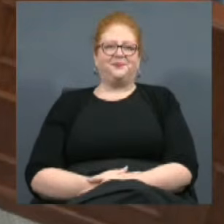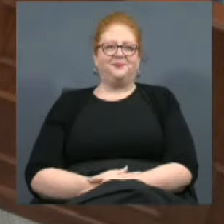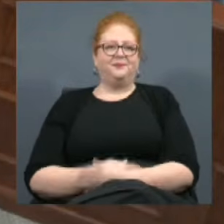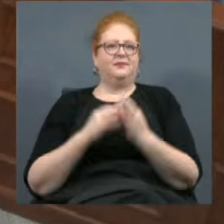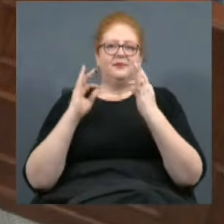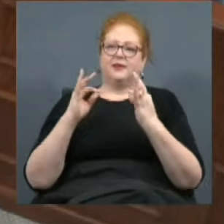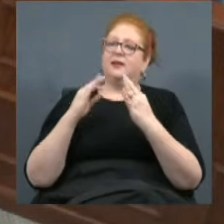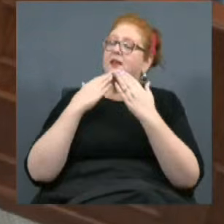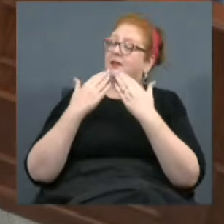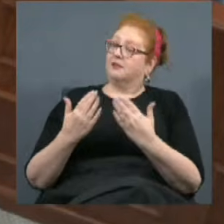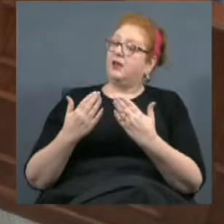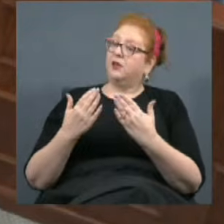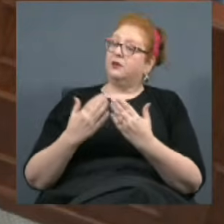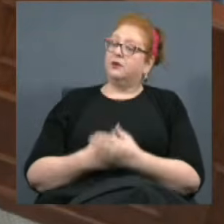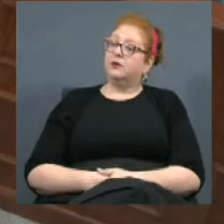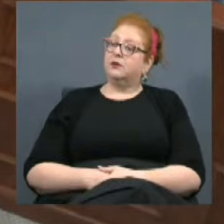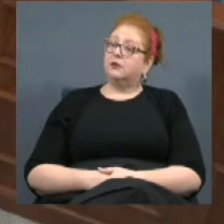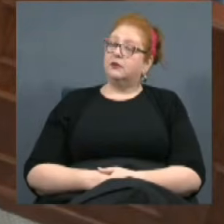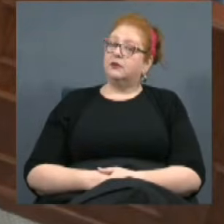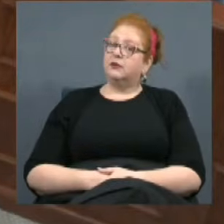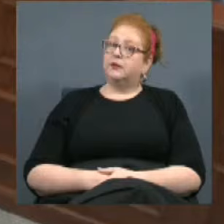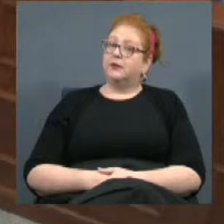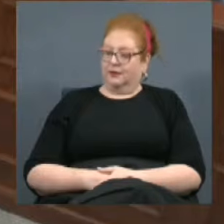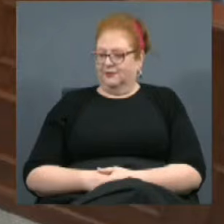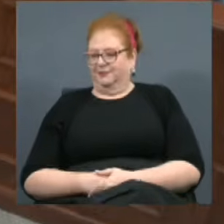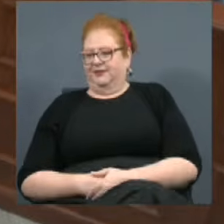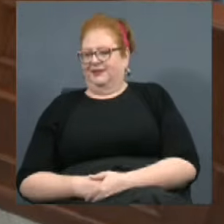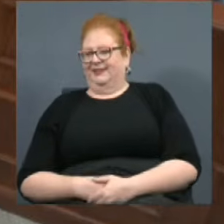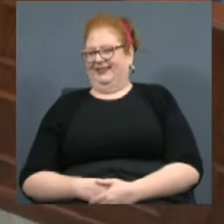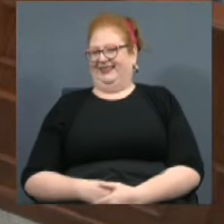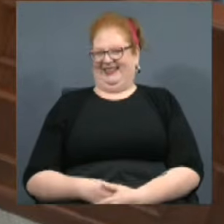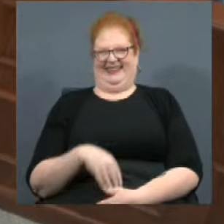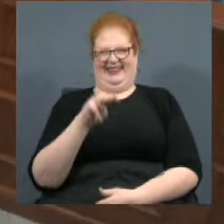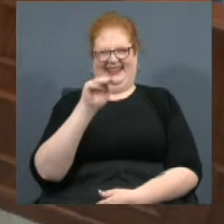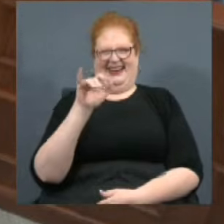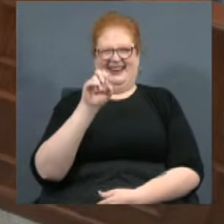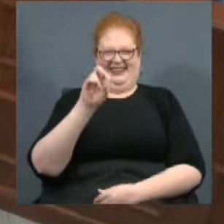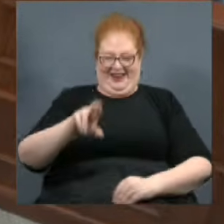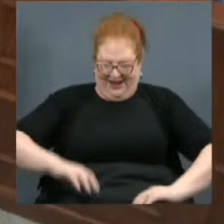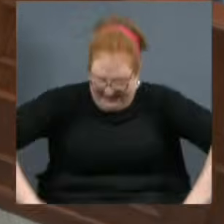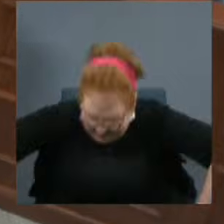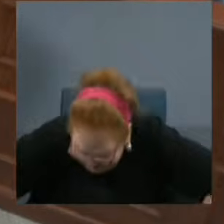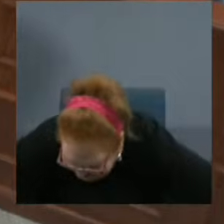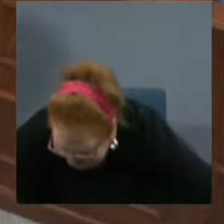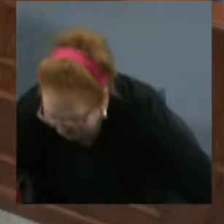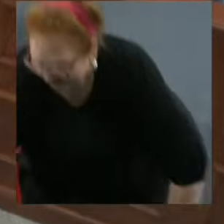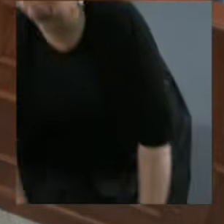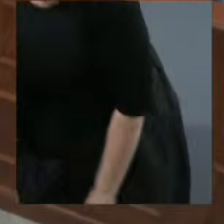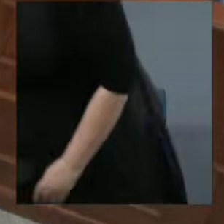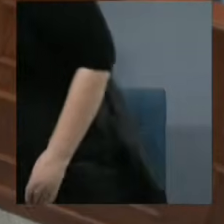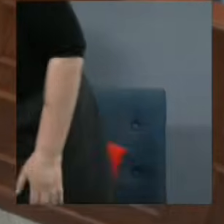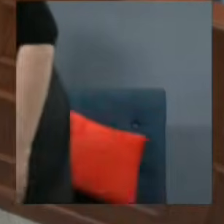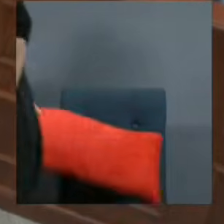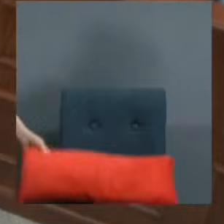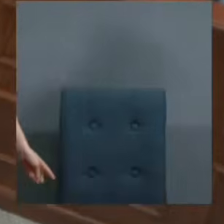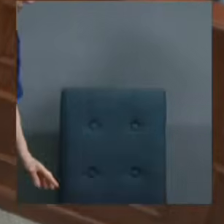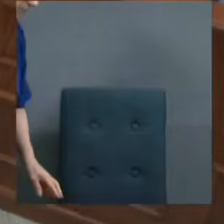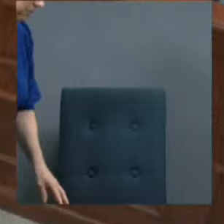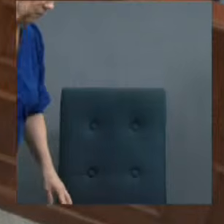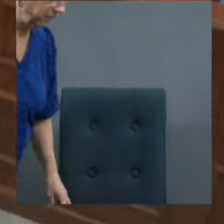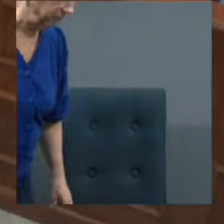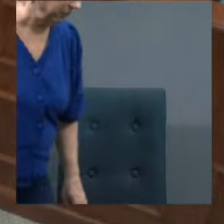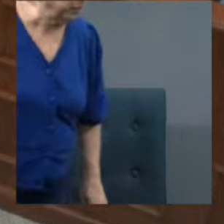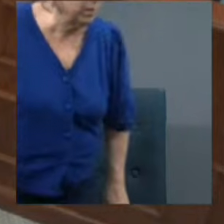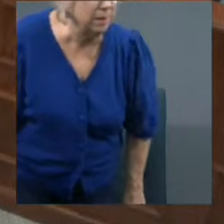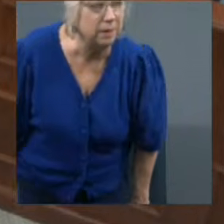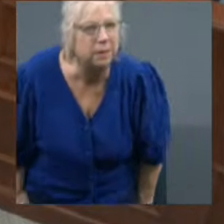Thank you. Mayor, if I may You make. sure you want to do this? Yes, sir. This is, I forgot